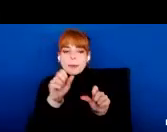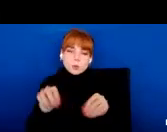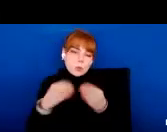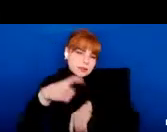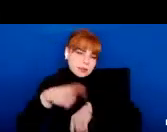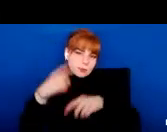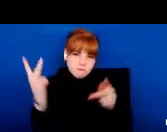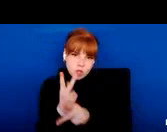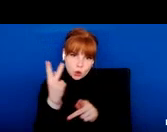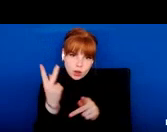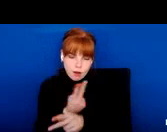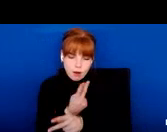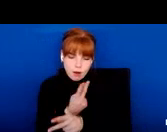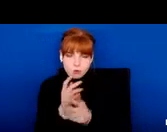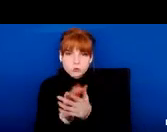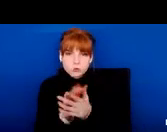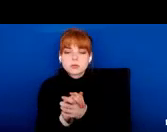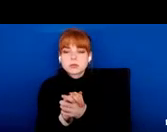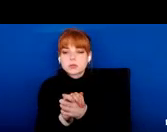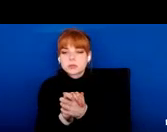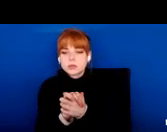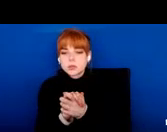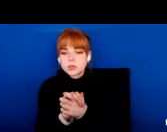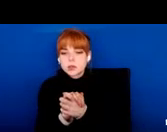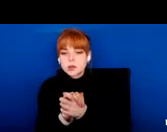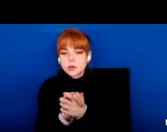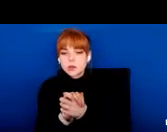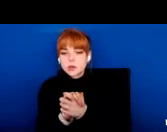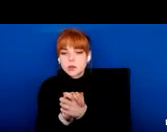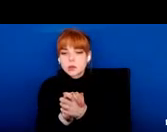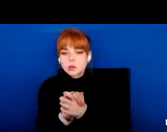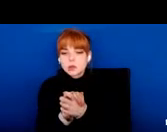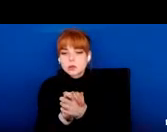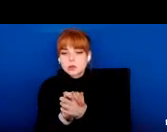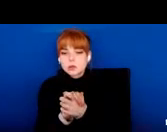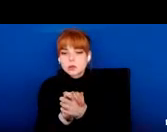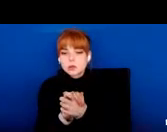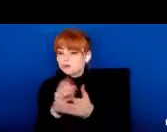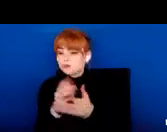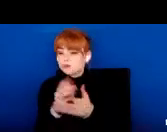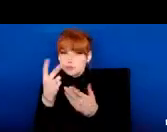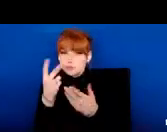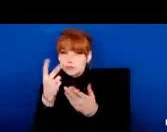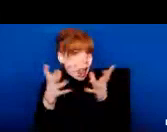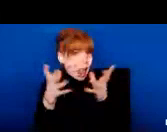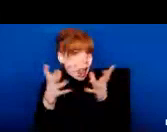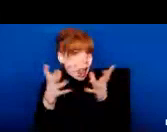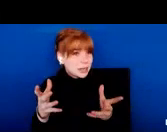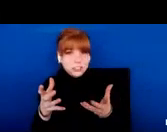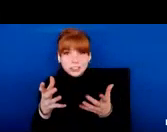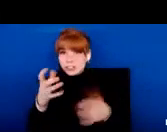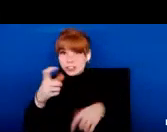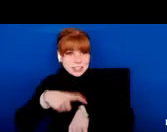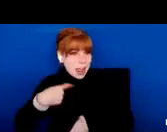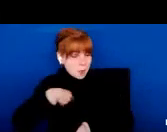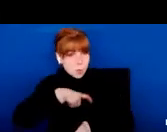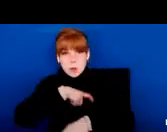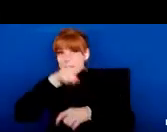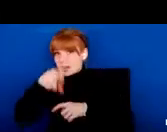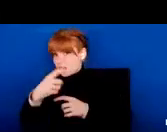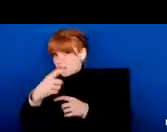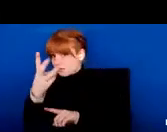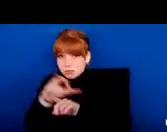in our survey is, how much time do you think you need? 3 months, 6 months, a year to figure out what change to make to be ready to go forward.